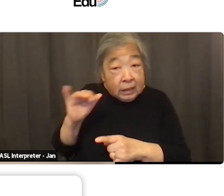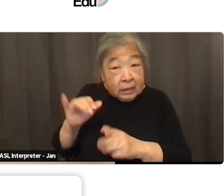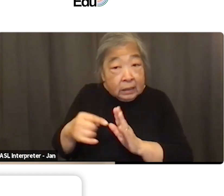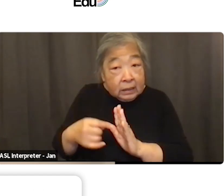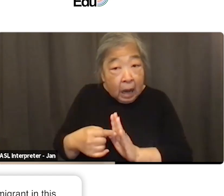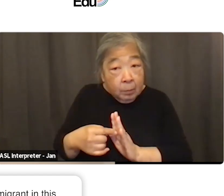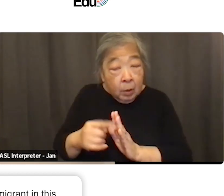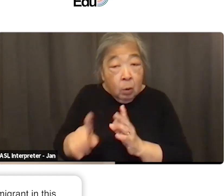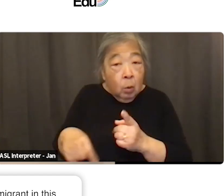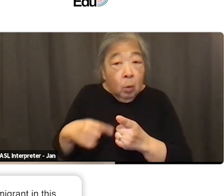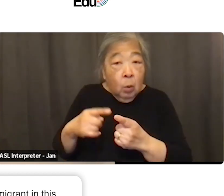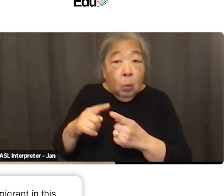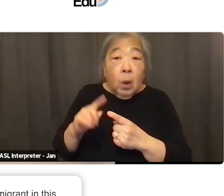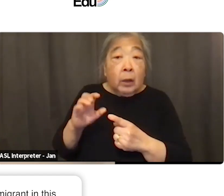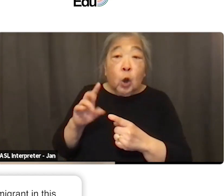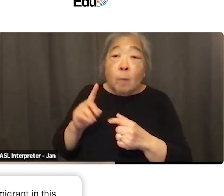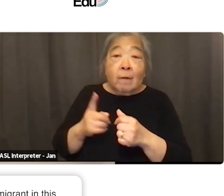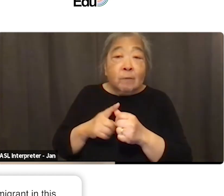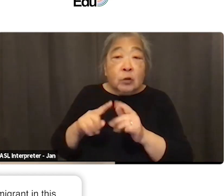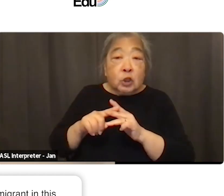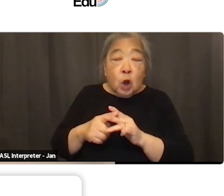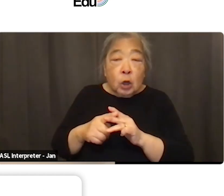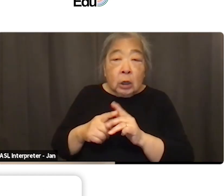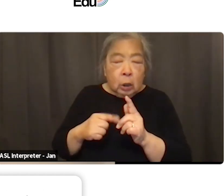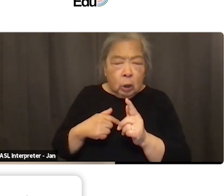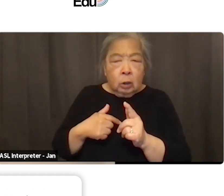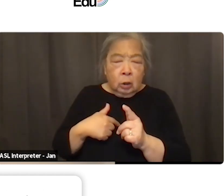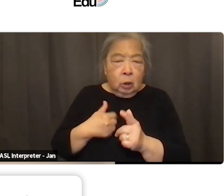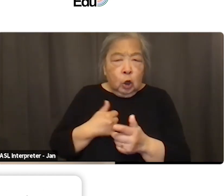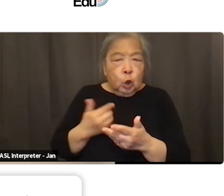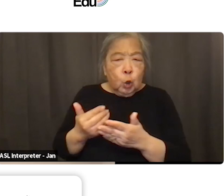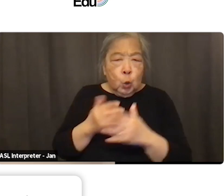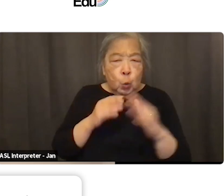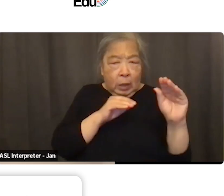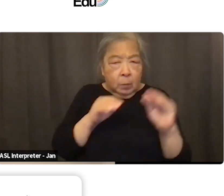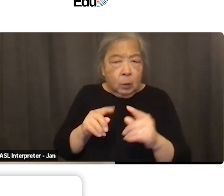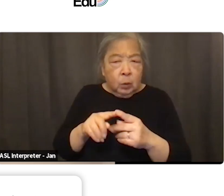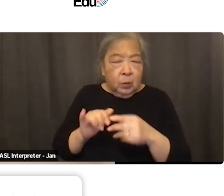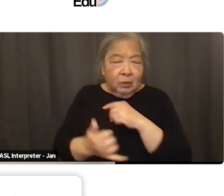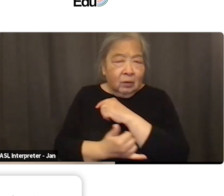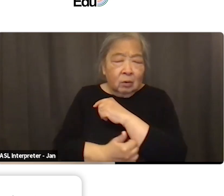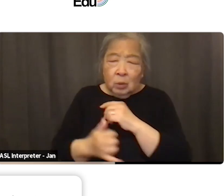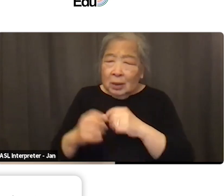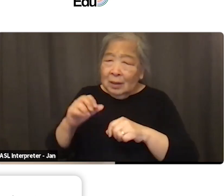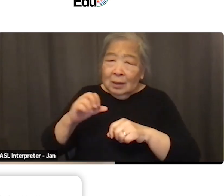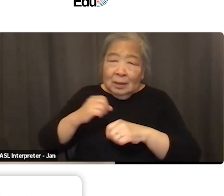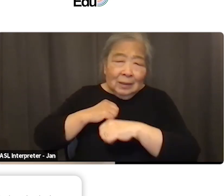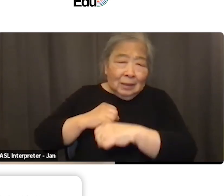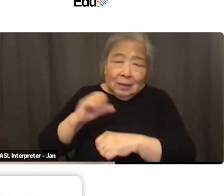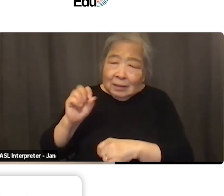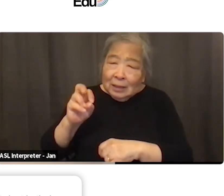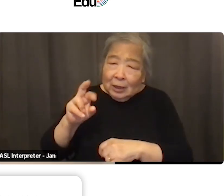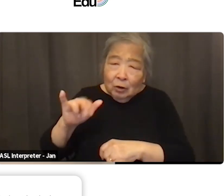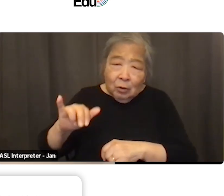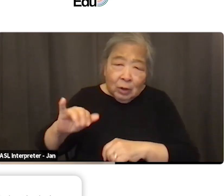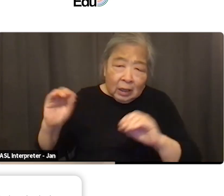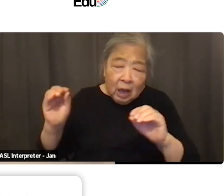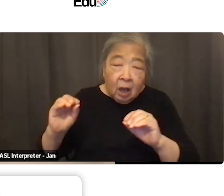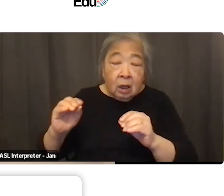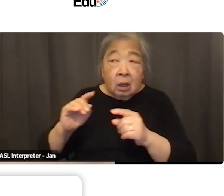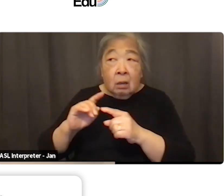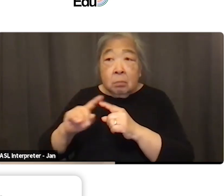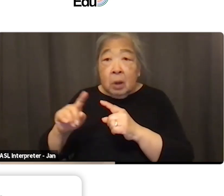started. As an illegal immigrant in this country, there is no security, not just for immigrants, but many people lost in